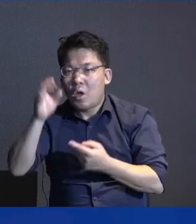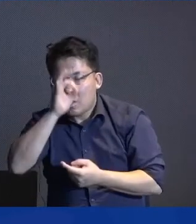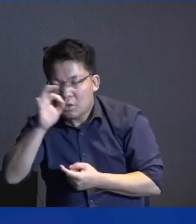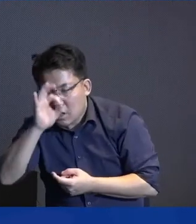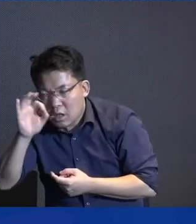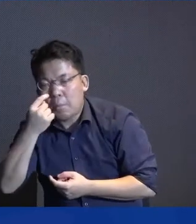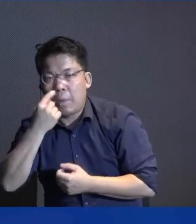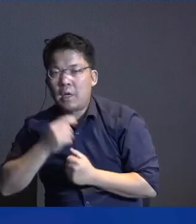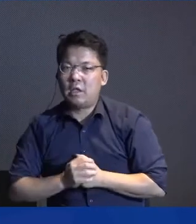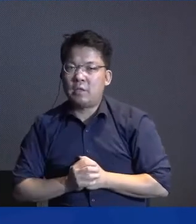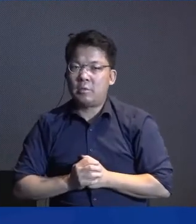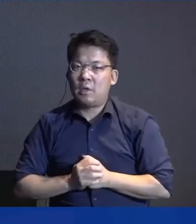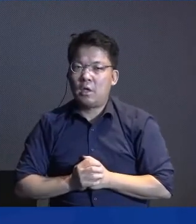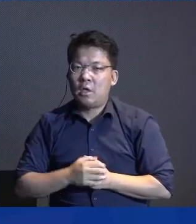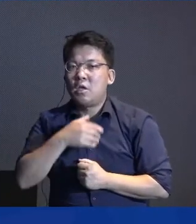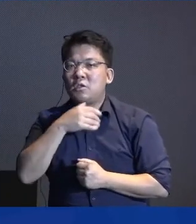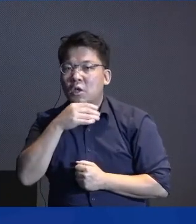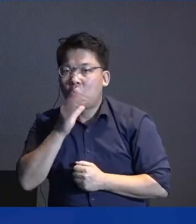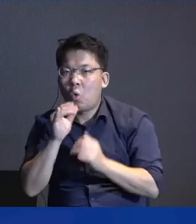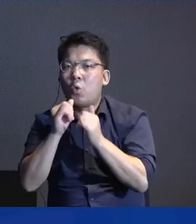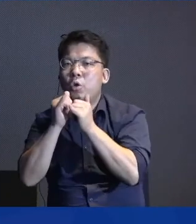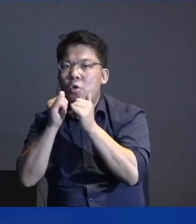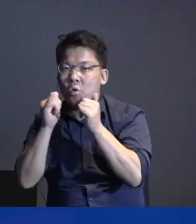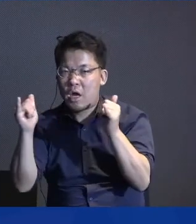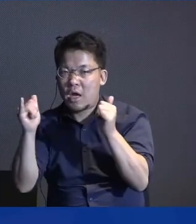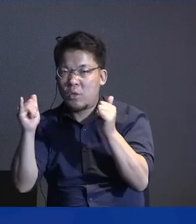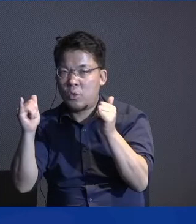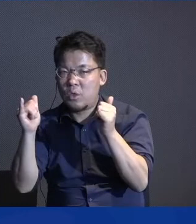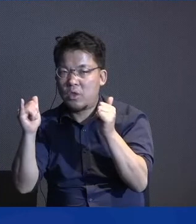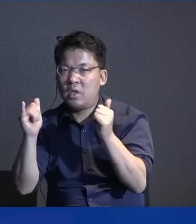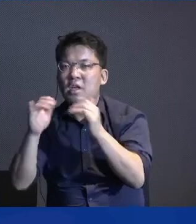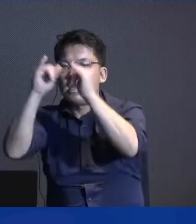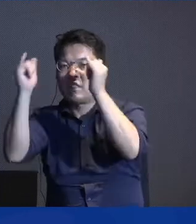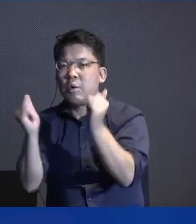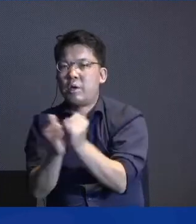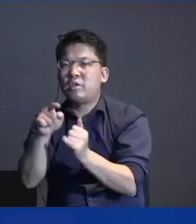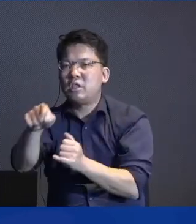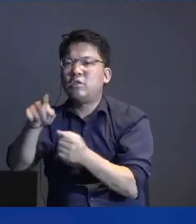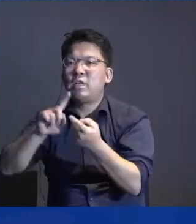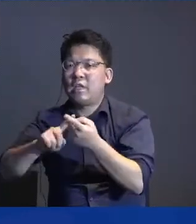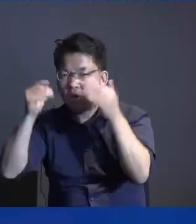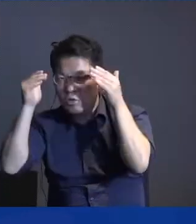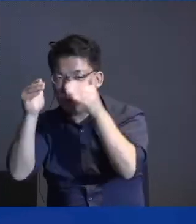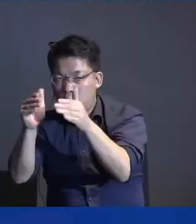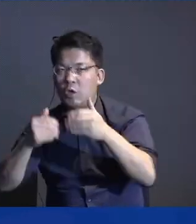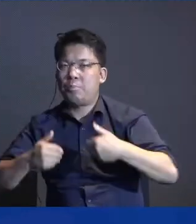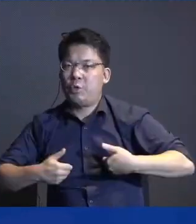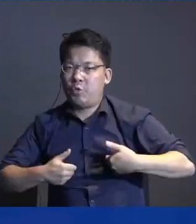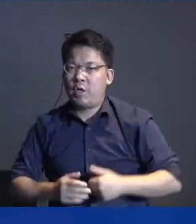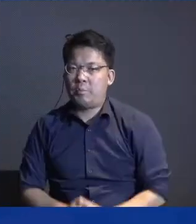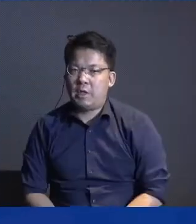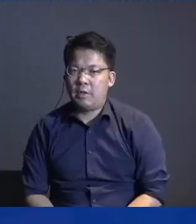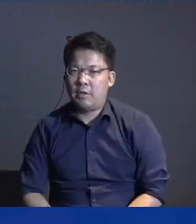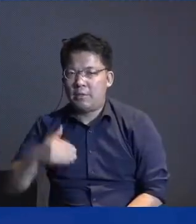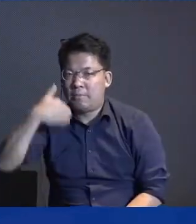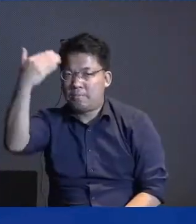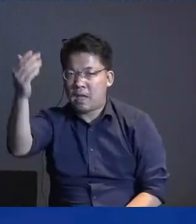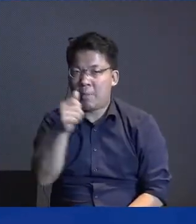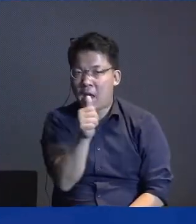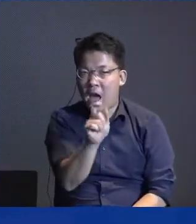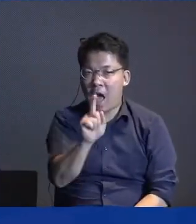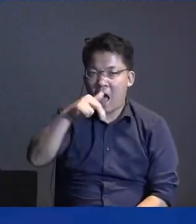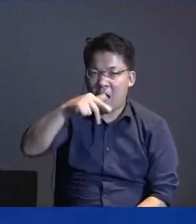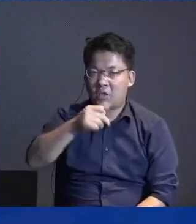Thanks. Thank you so much. So, Professor Ha, your final